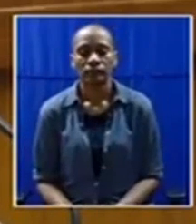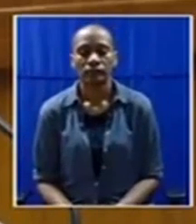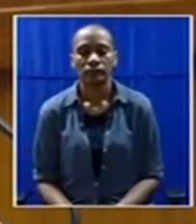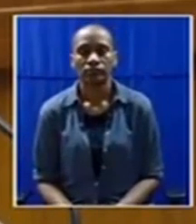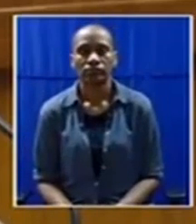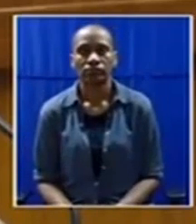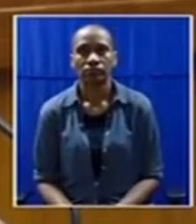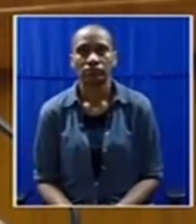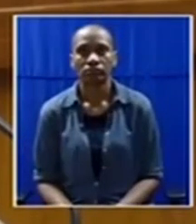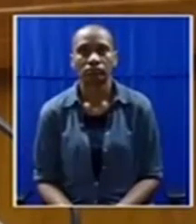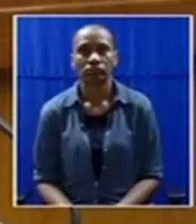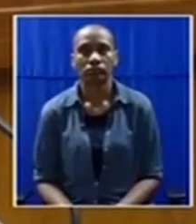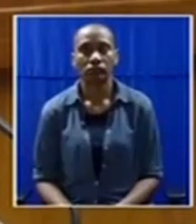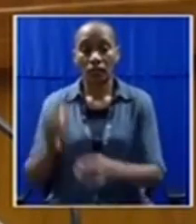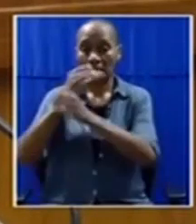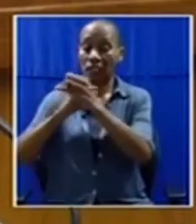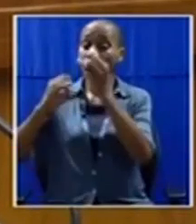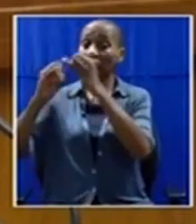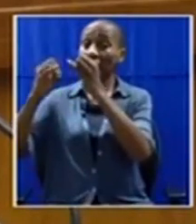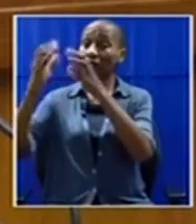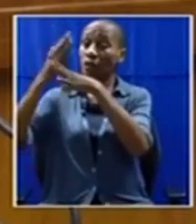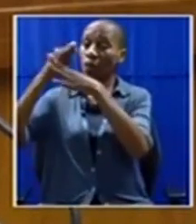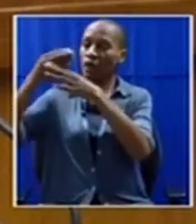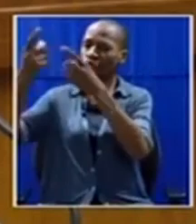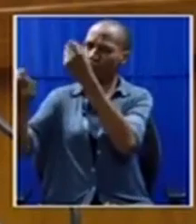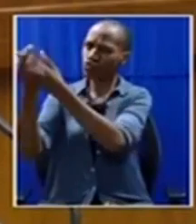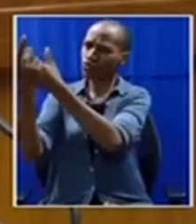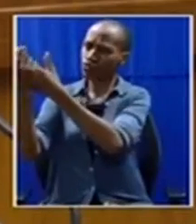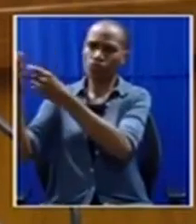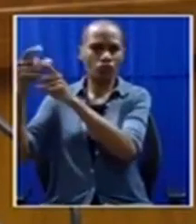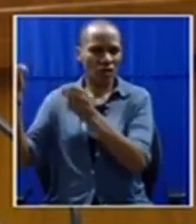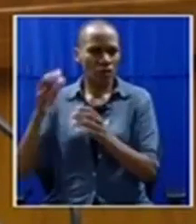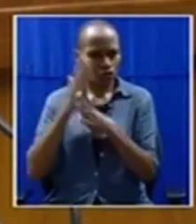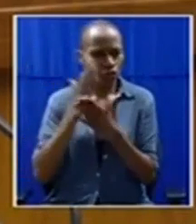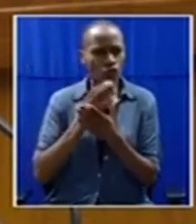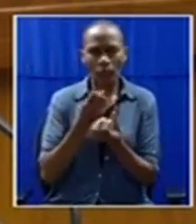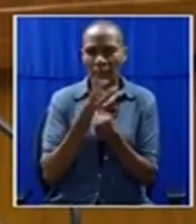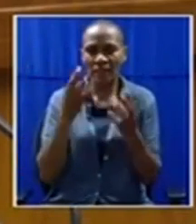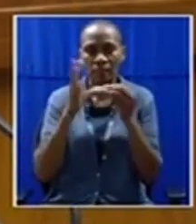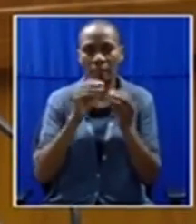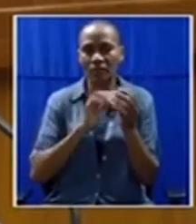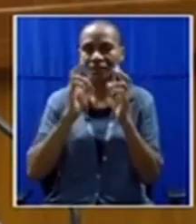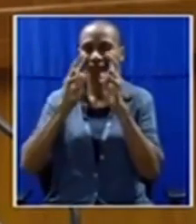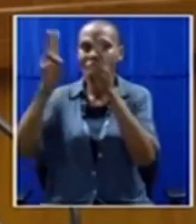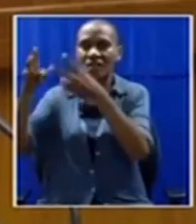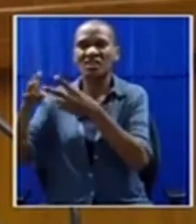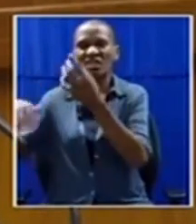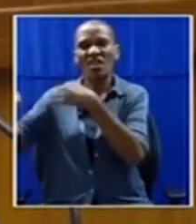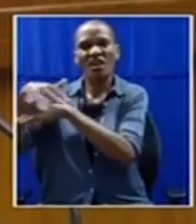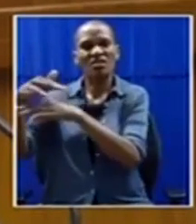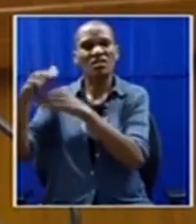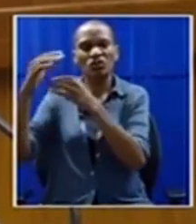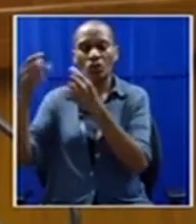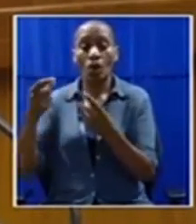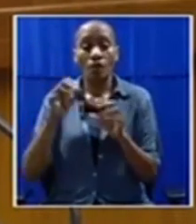We did our international work. I'm sure many honorable members went to conferences abroad based on the